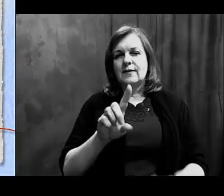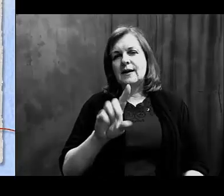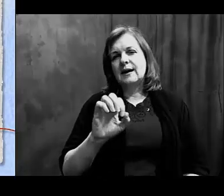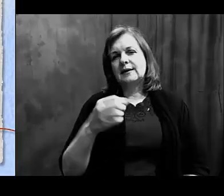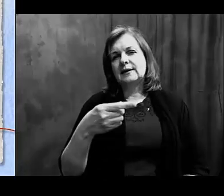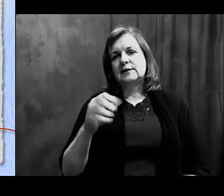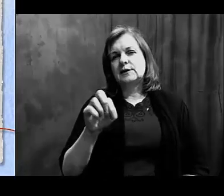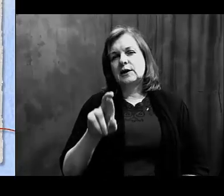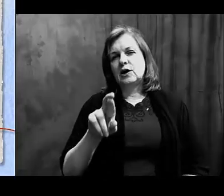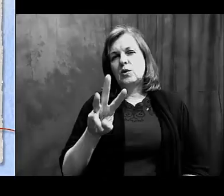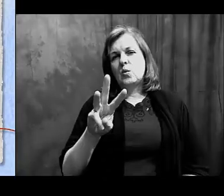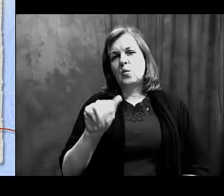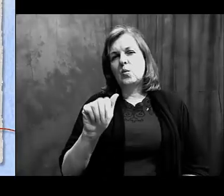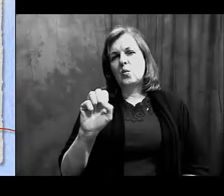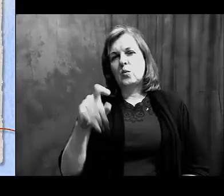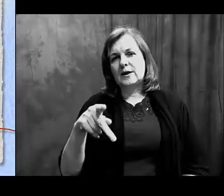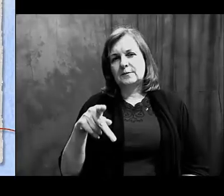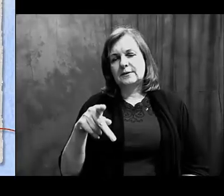digger wasp,